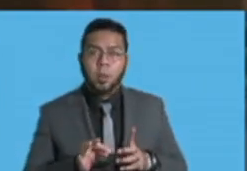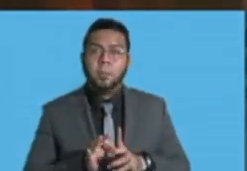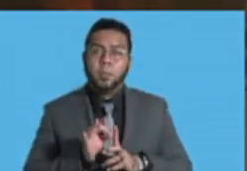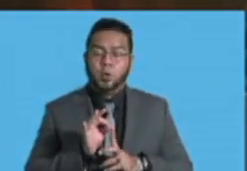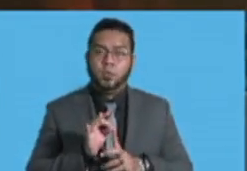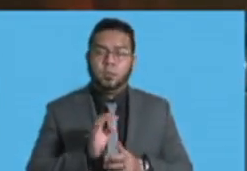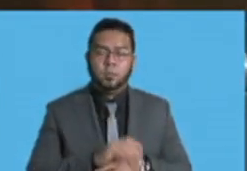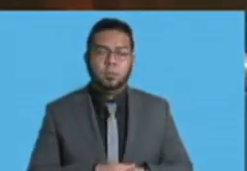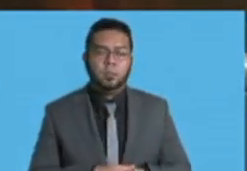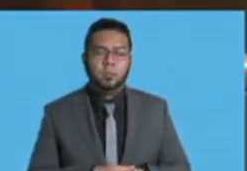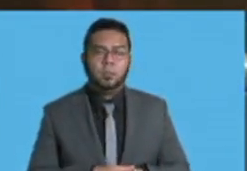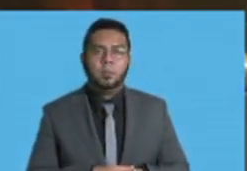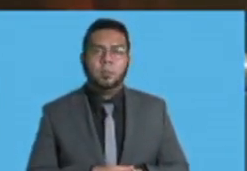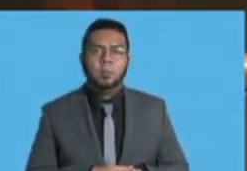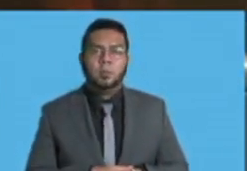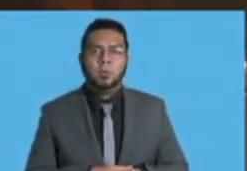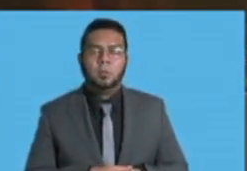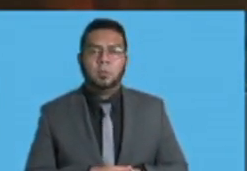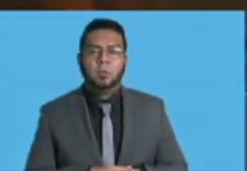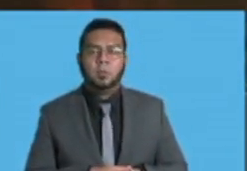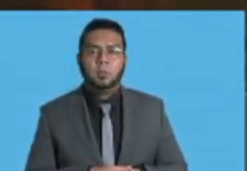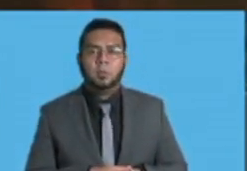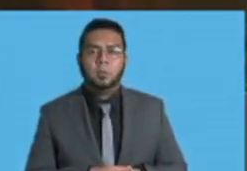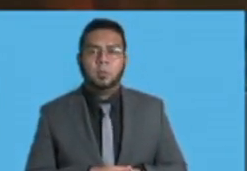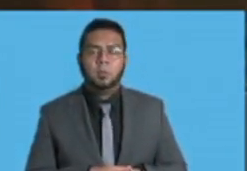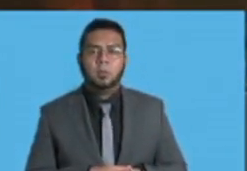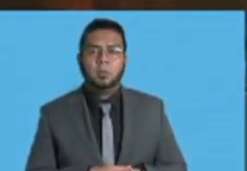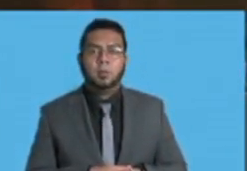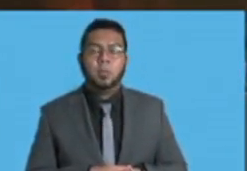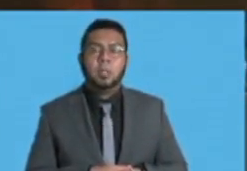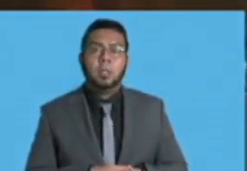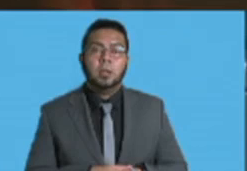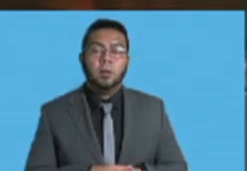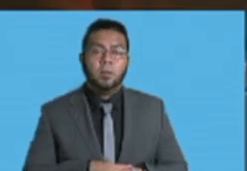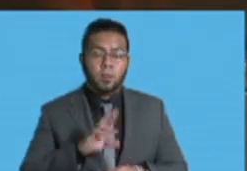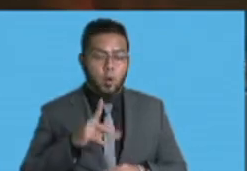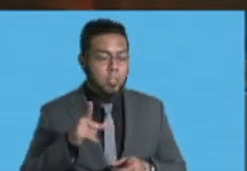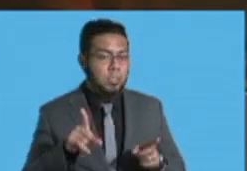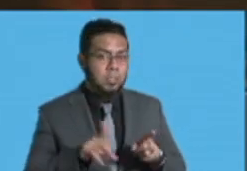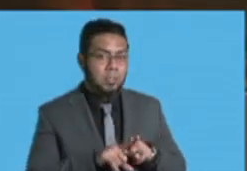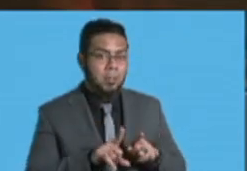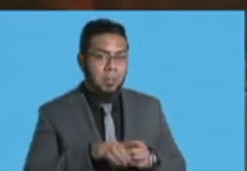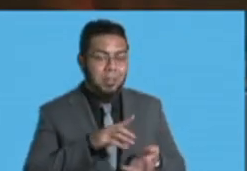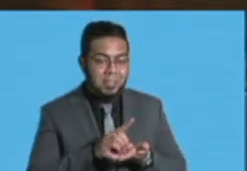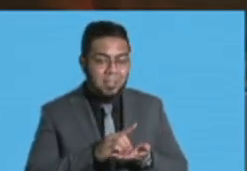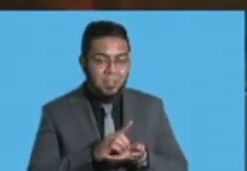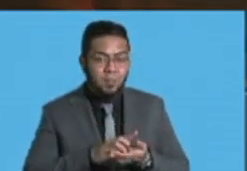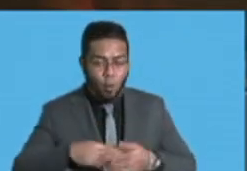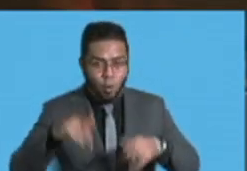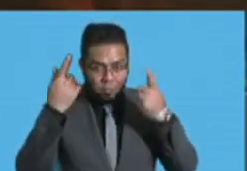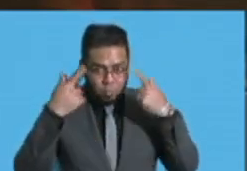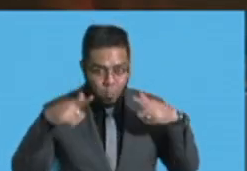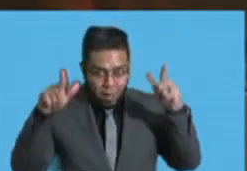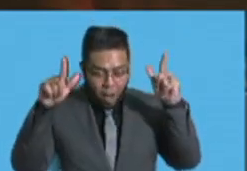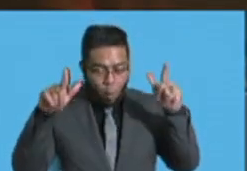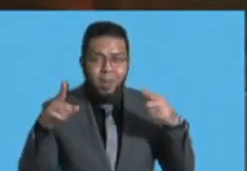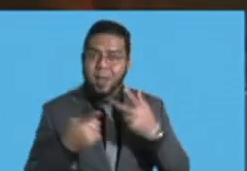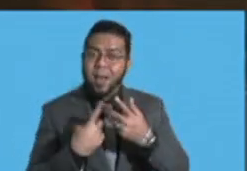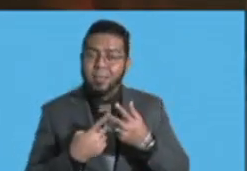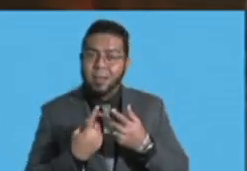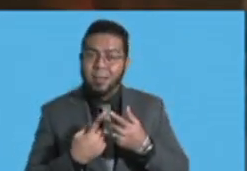dairy herd by eliminating tuberculosis and brucellosis infected cattle and providing high-quality replacement